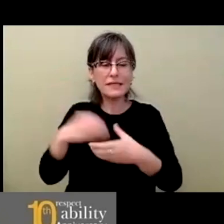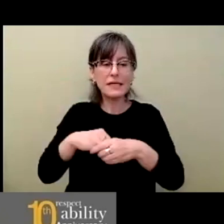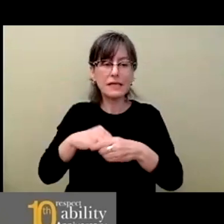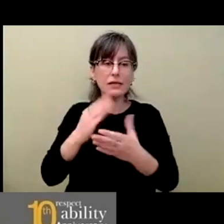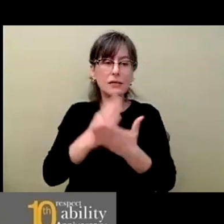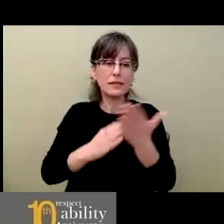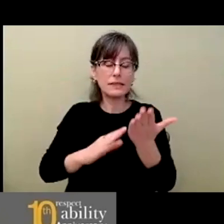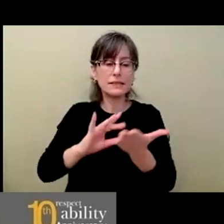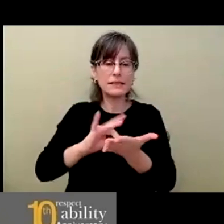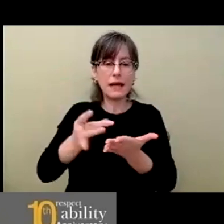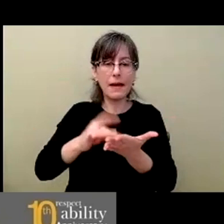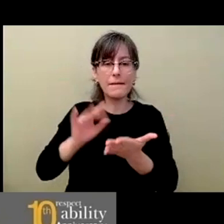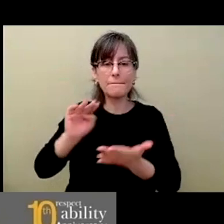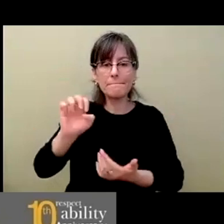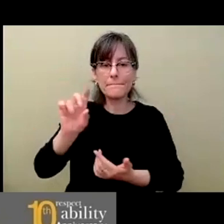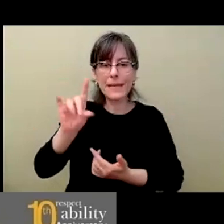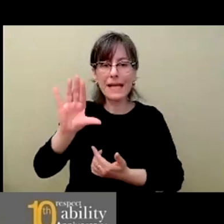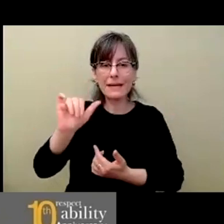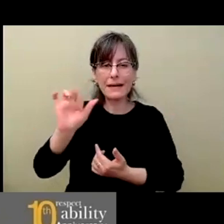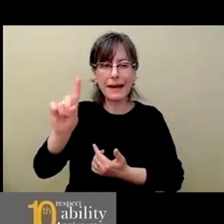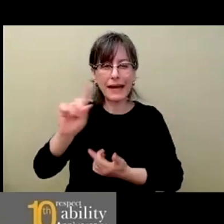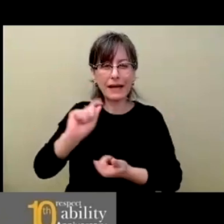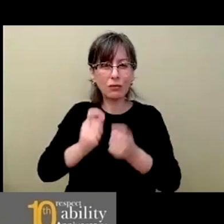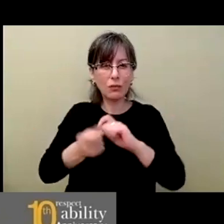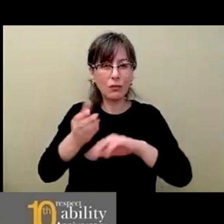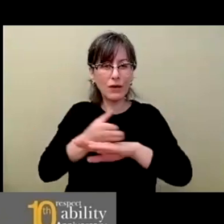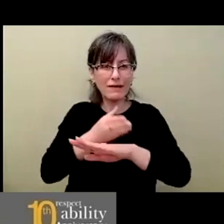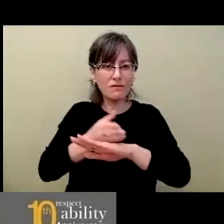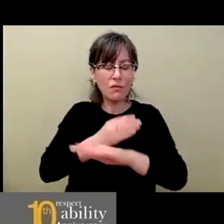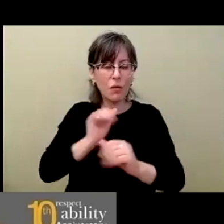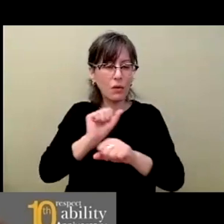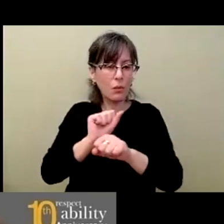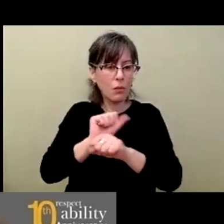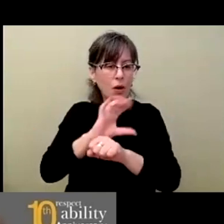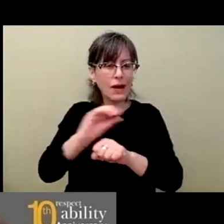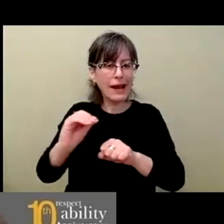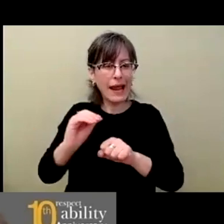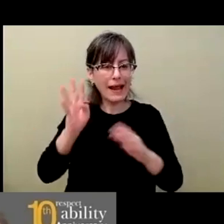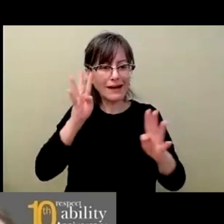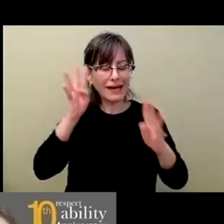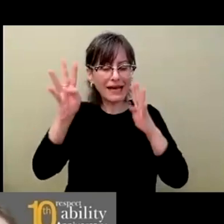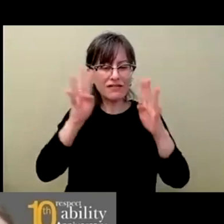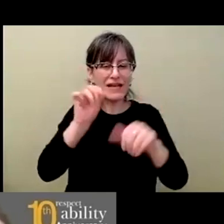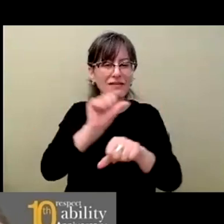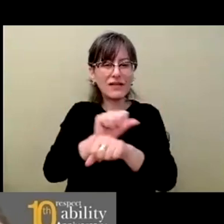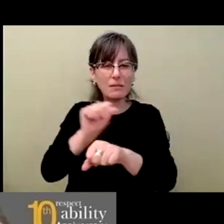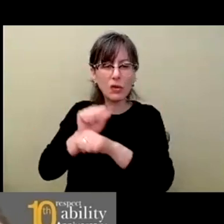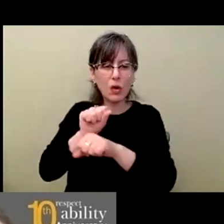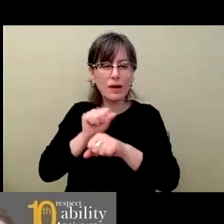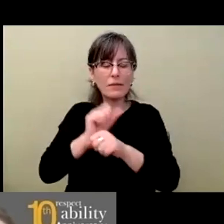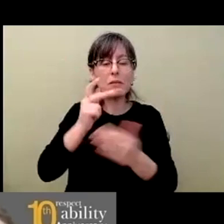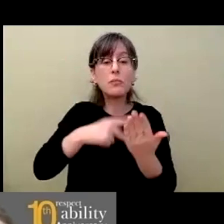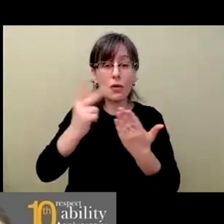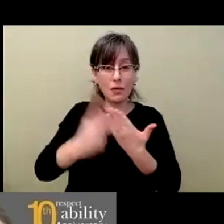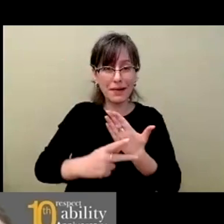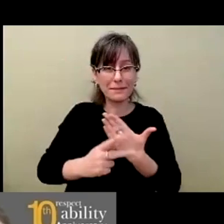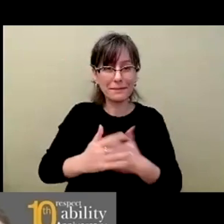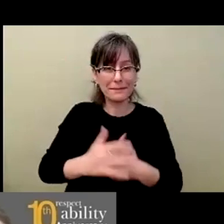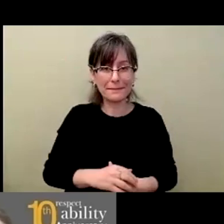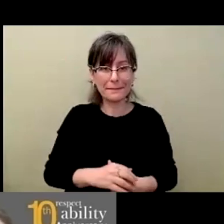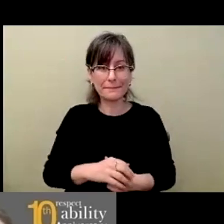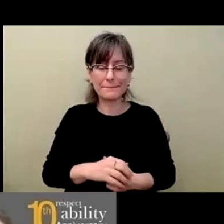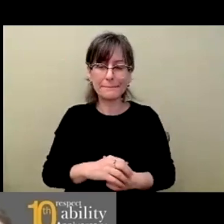Medicaid reform work and some of our work on innovative employment programs.